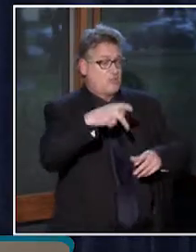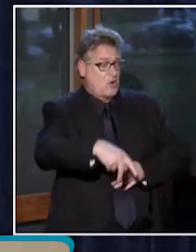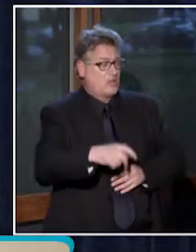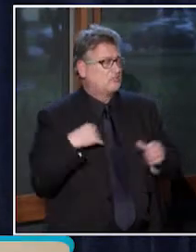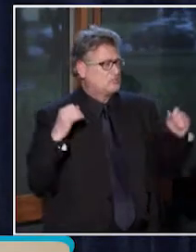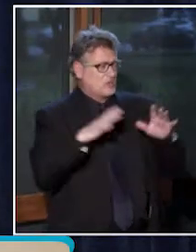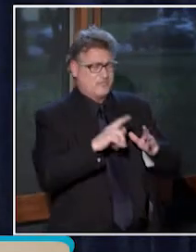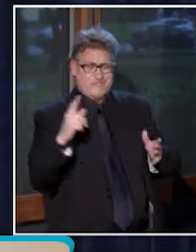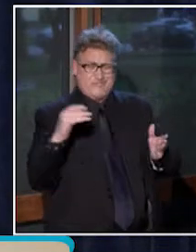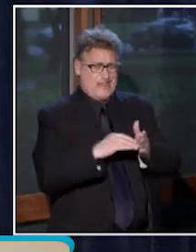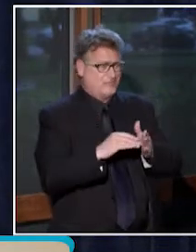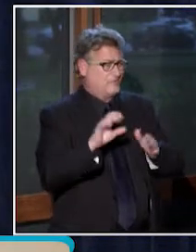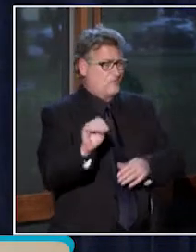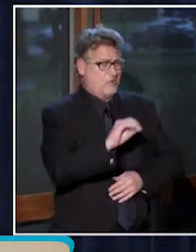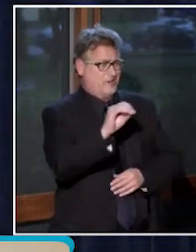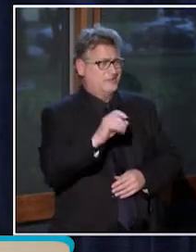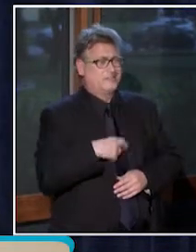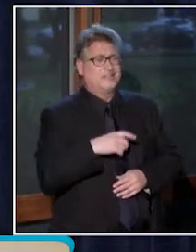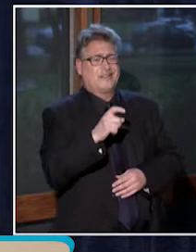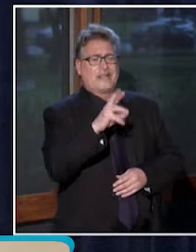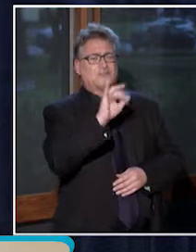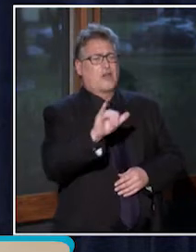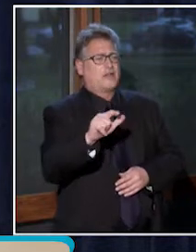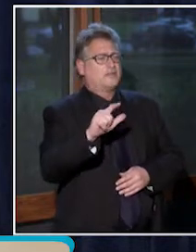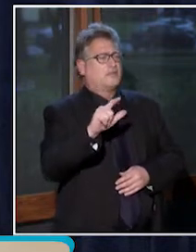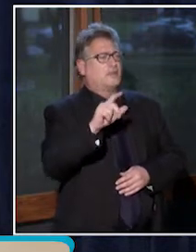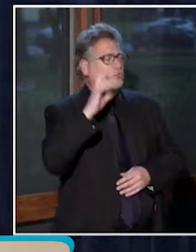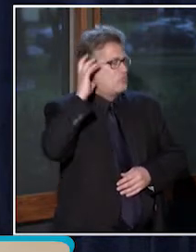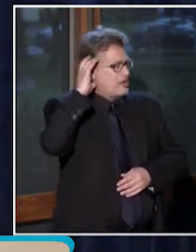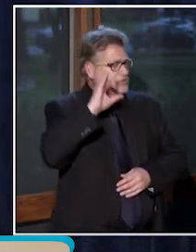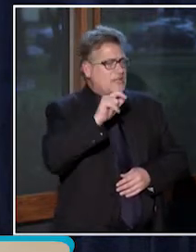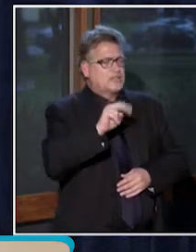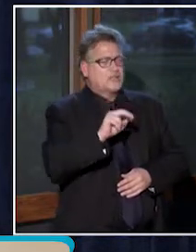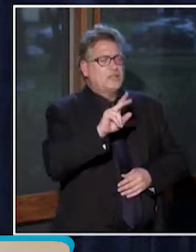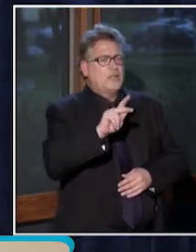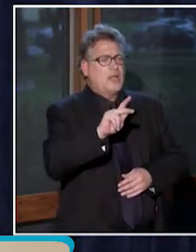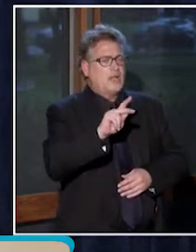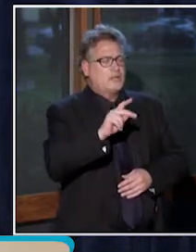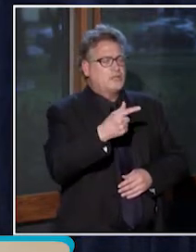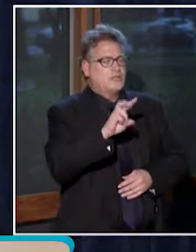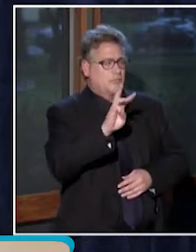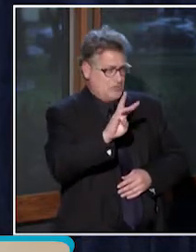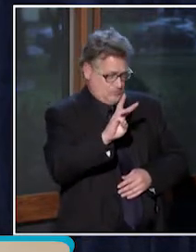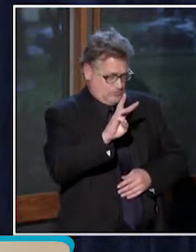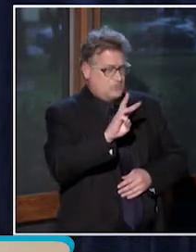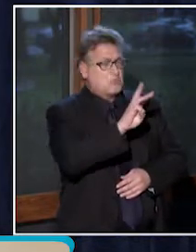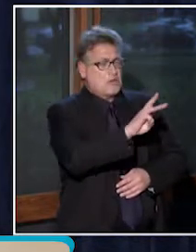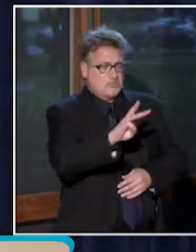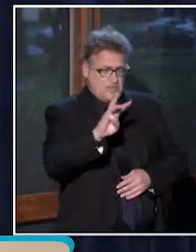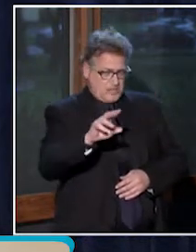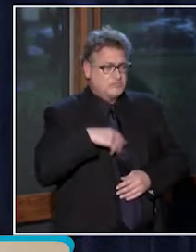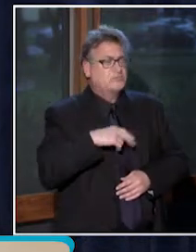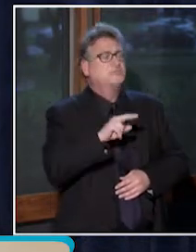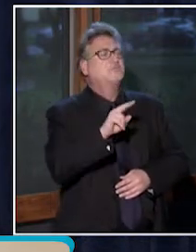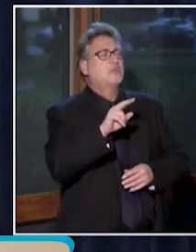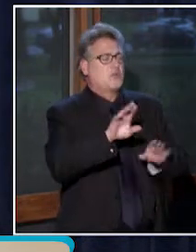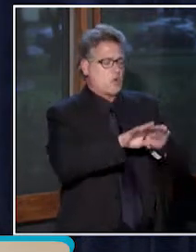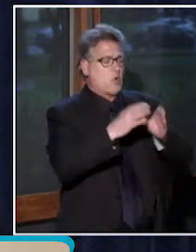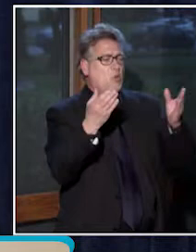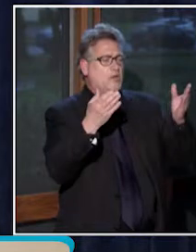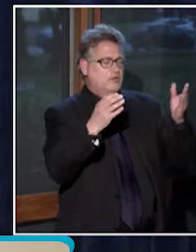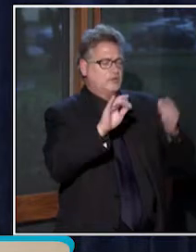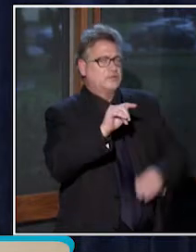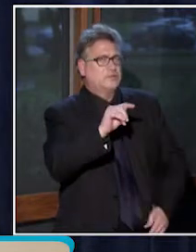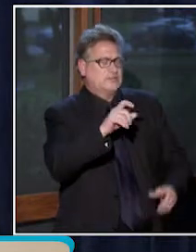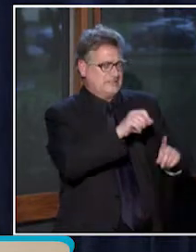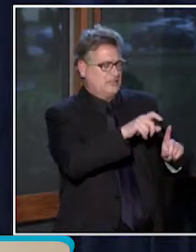joined by thousands of Oregonians via X-Ray FM's radio stations, KGW's website, Facebook feed and news app, and Open Signal's community media television